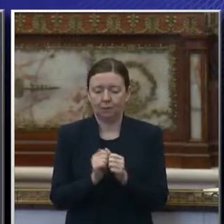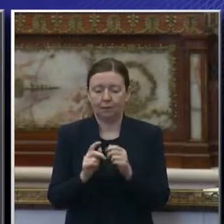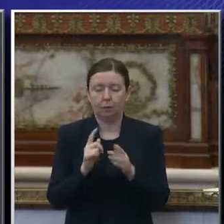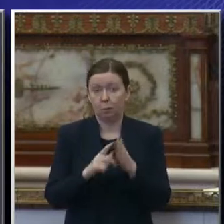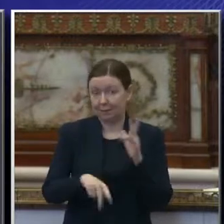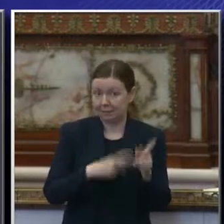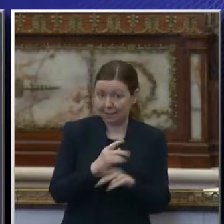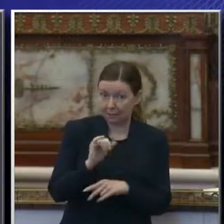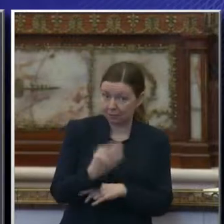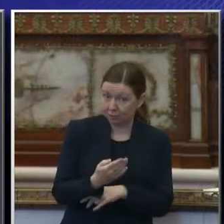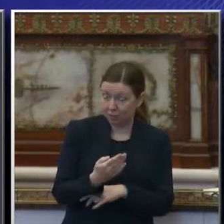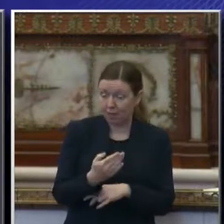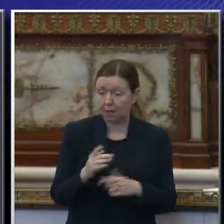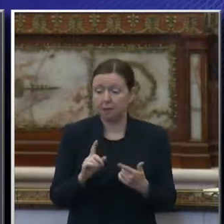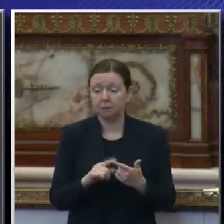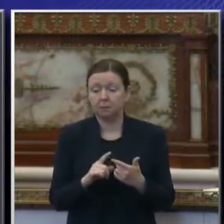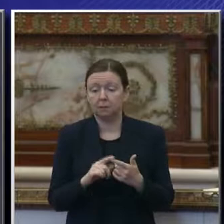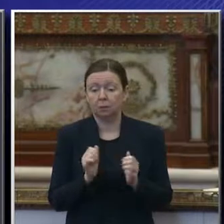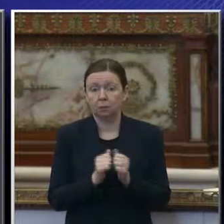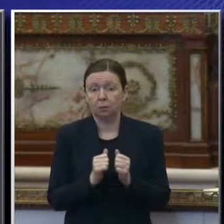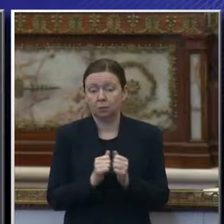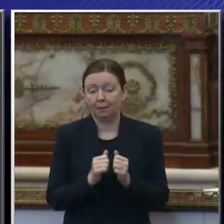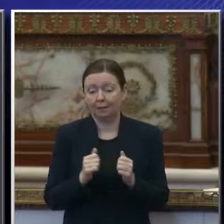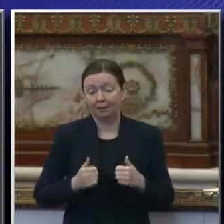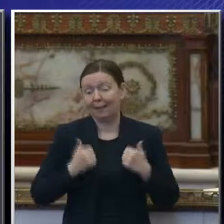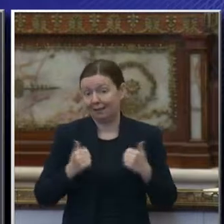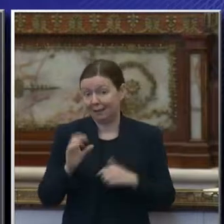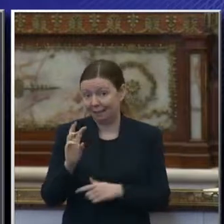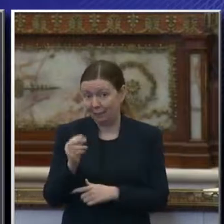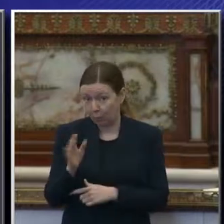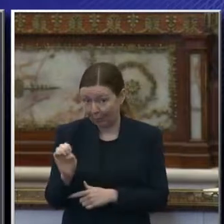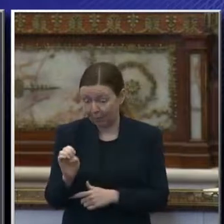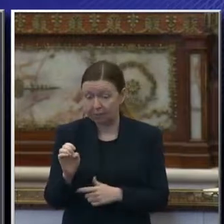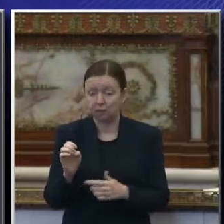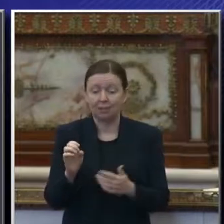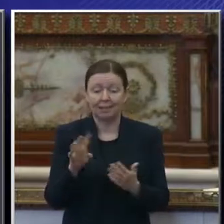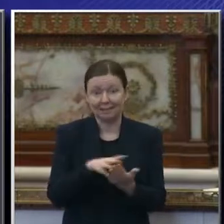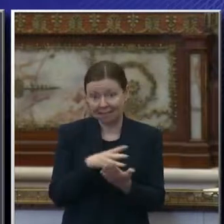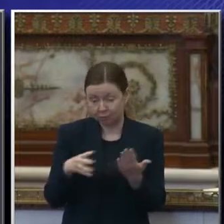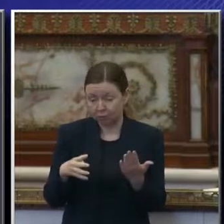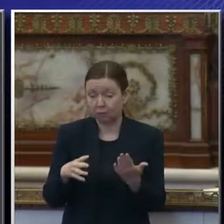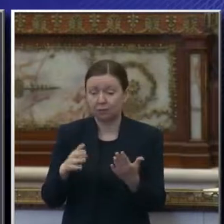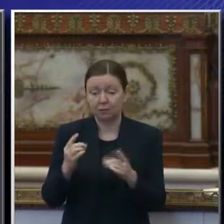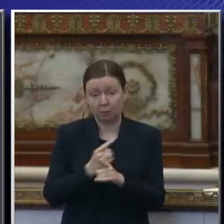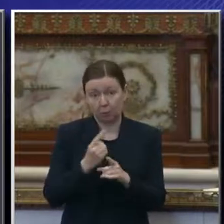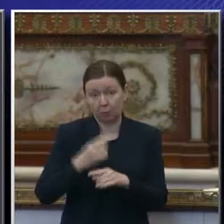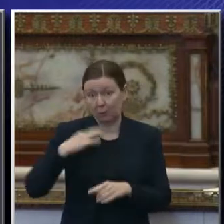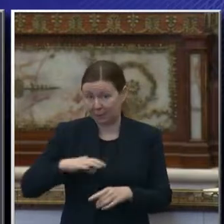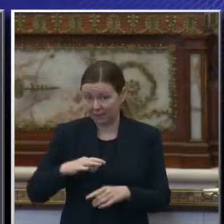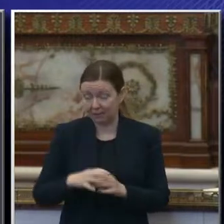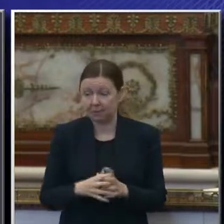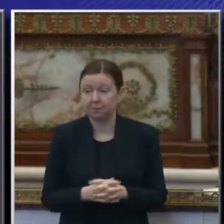of jobs that they might be, with a living wage and fair schedules and appropriate benefits?